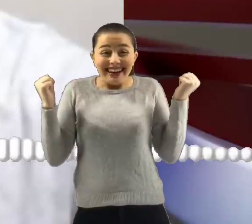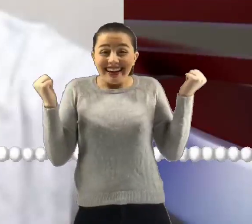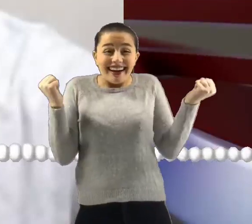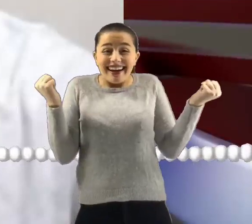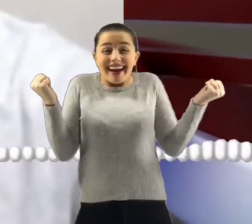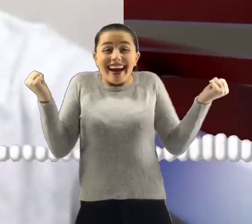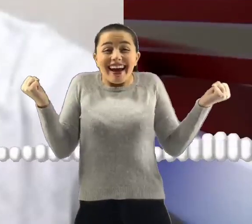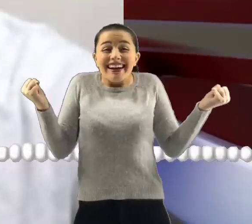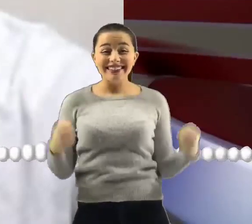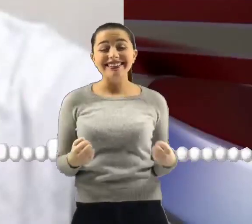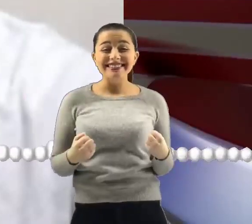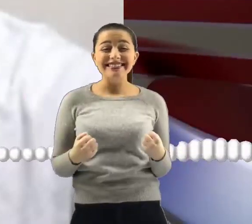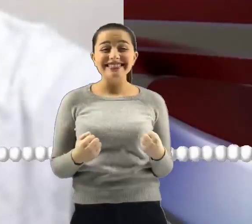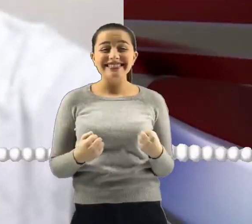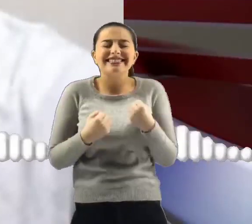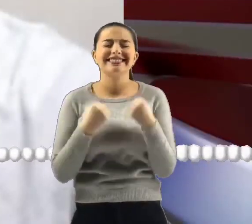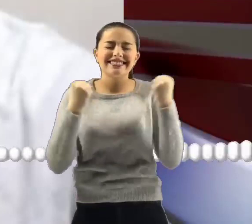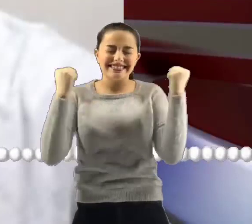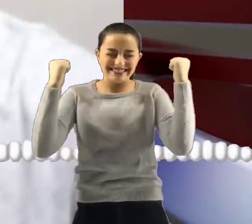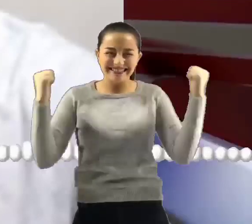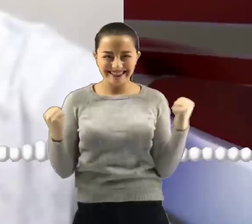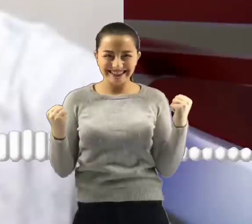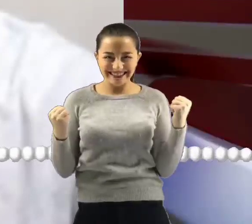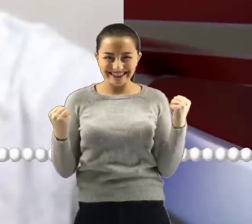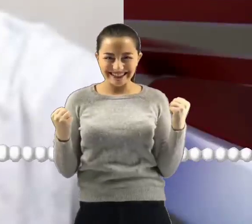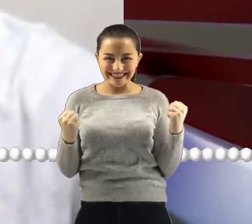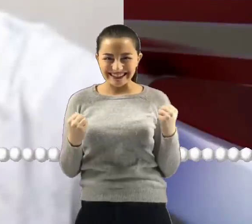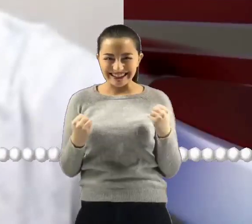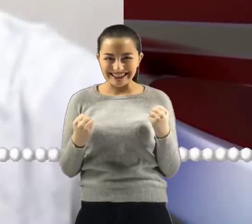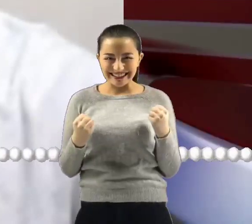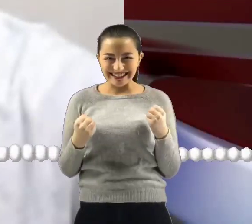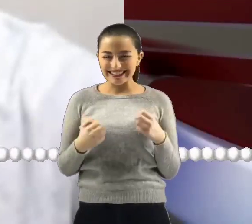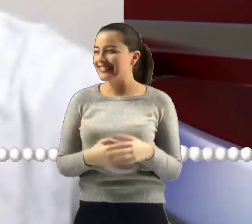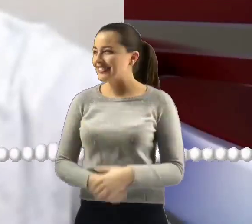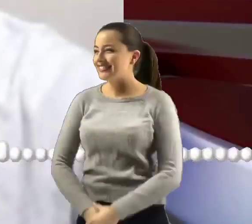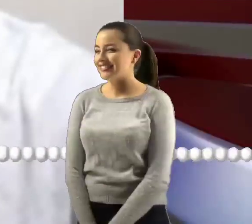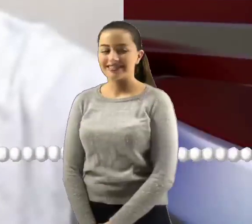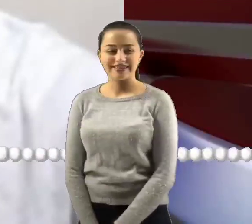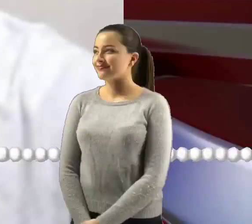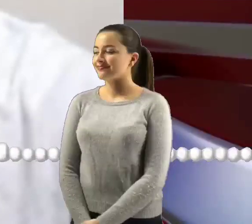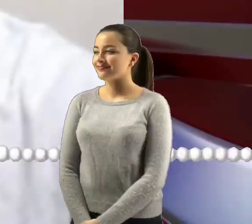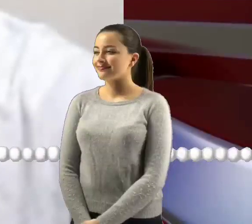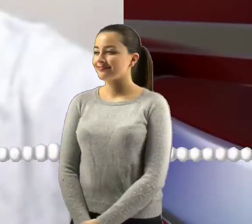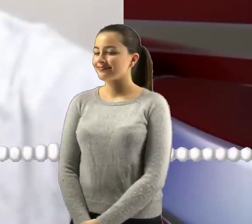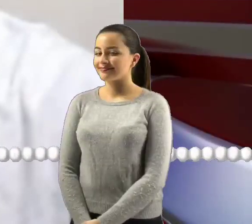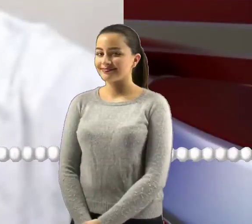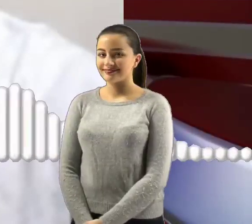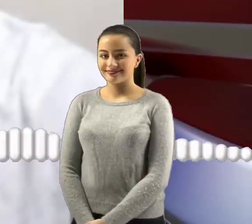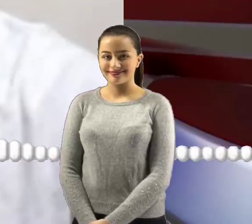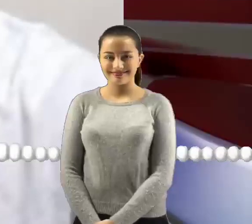Simon Ekpa's case. Don't worry, we'll be bringing you this video shortly. It's a very, very interesting one. You don't want to miss.